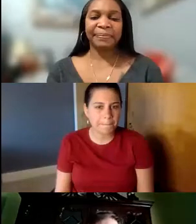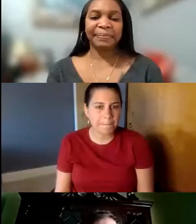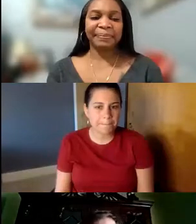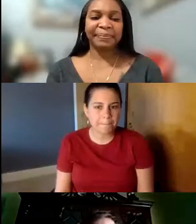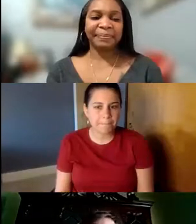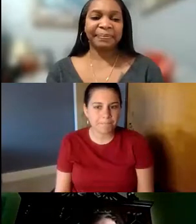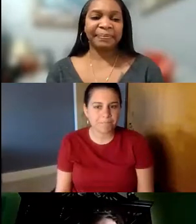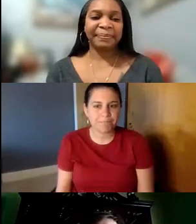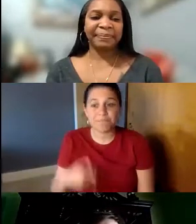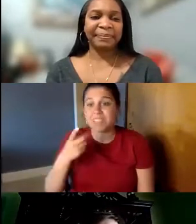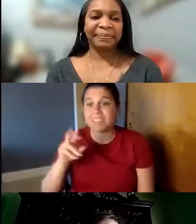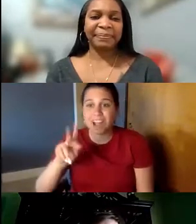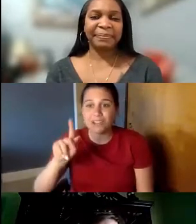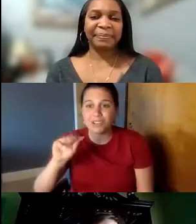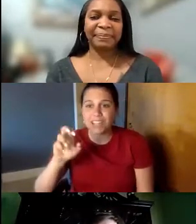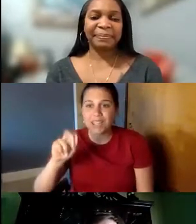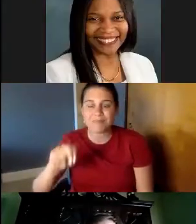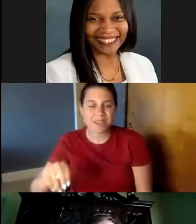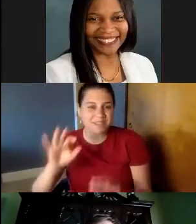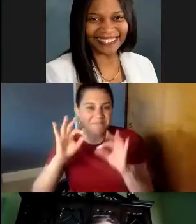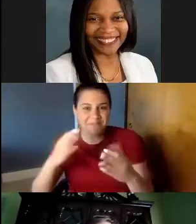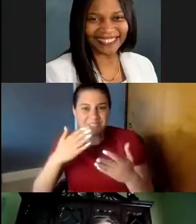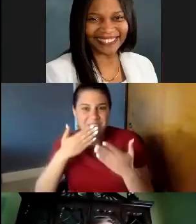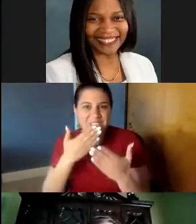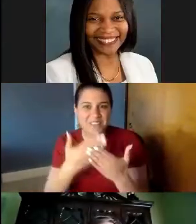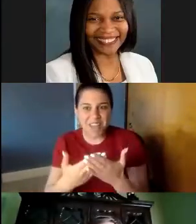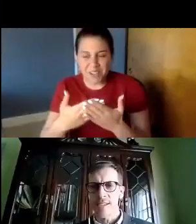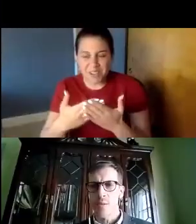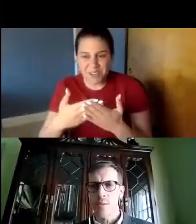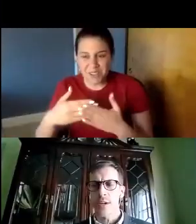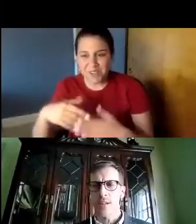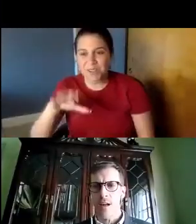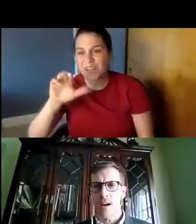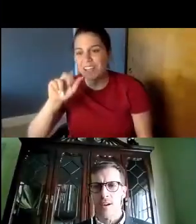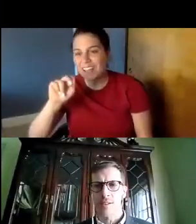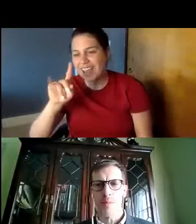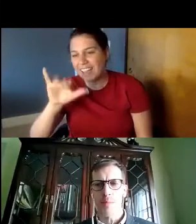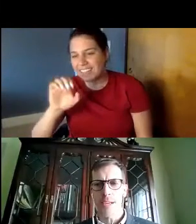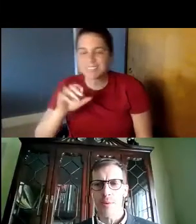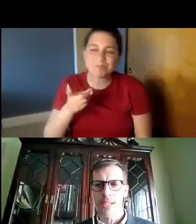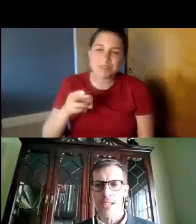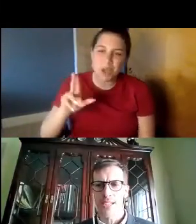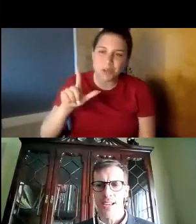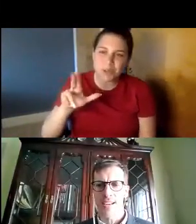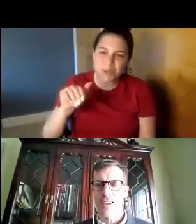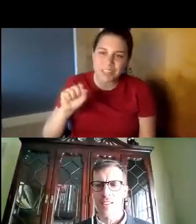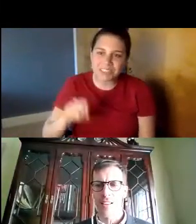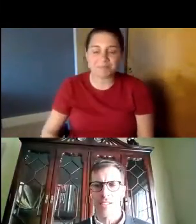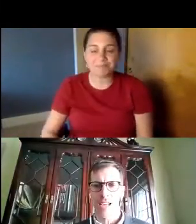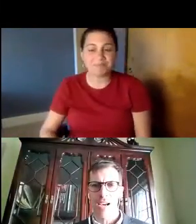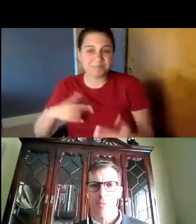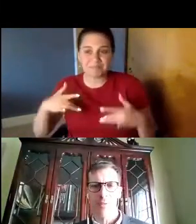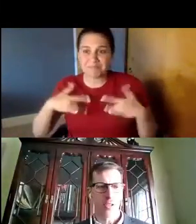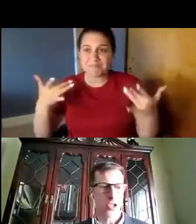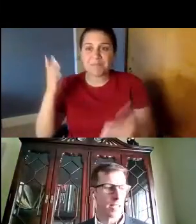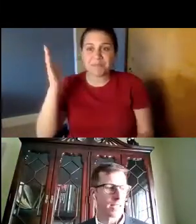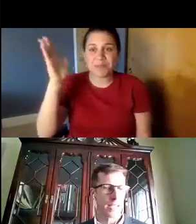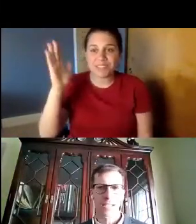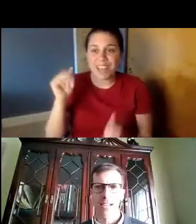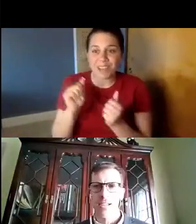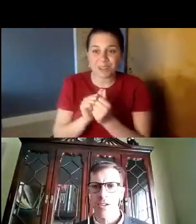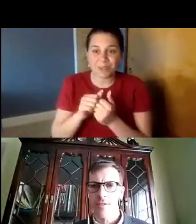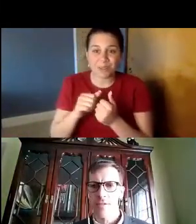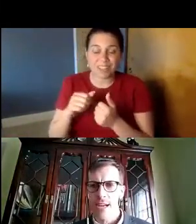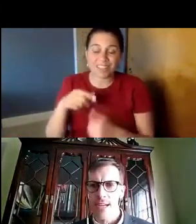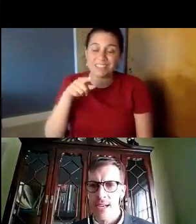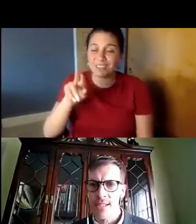Thank you so much, Candace, Dr. Lucas. It is a real honor to be presenting alongside Reverend Johnson